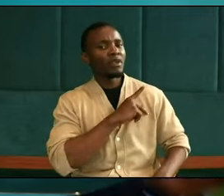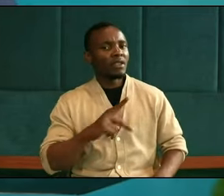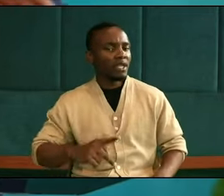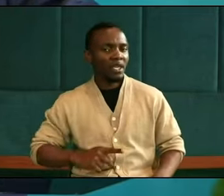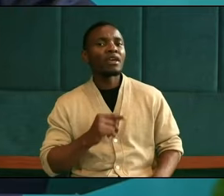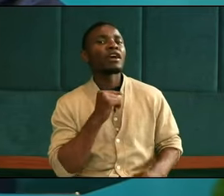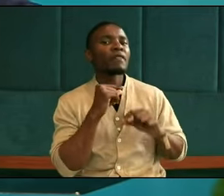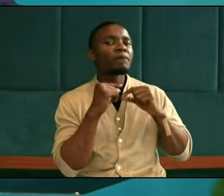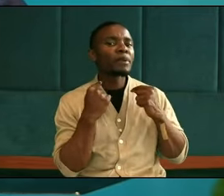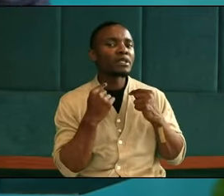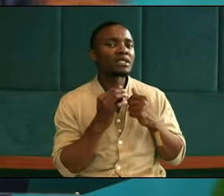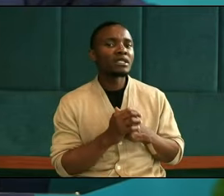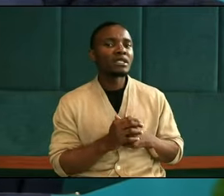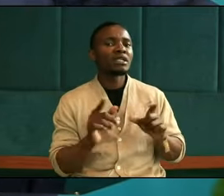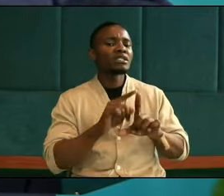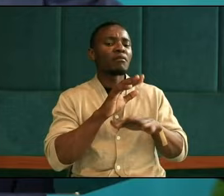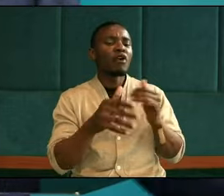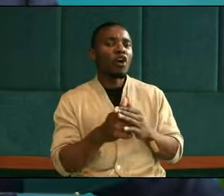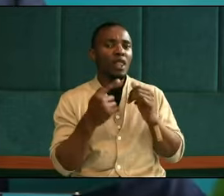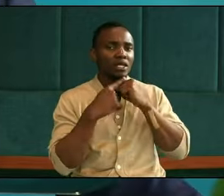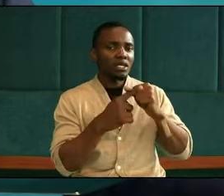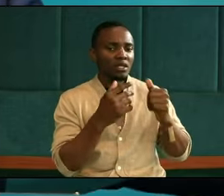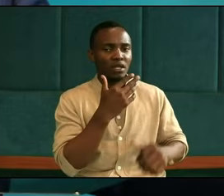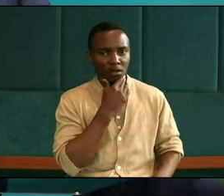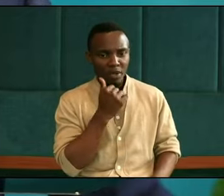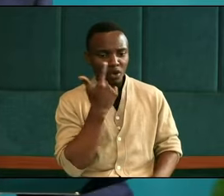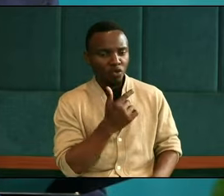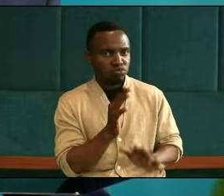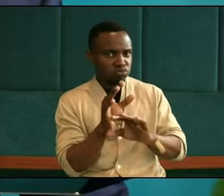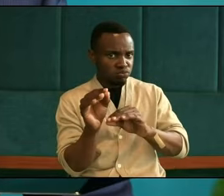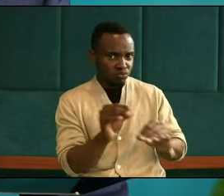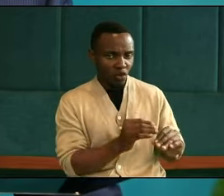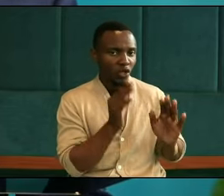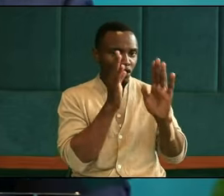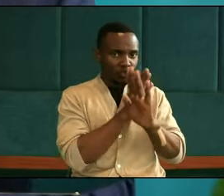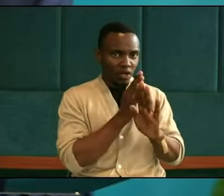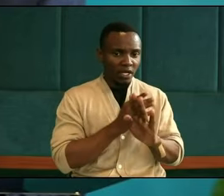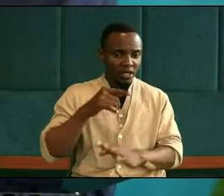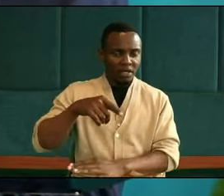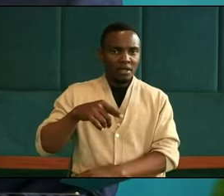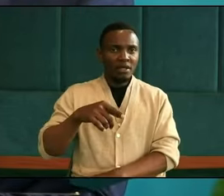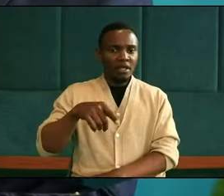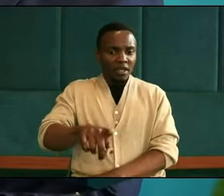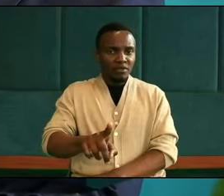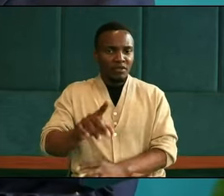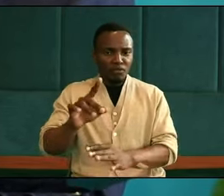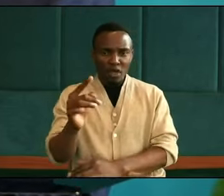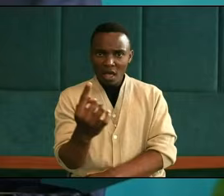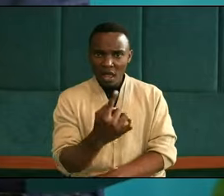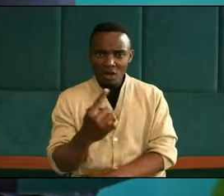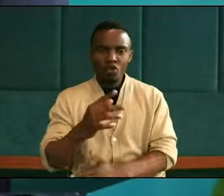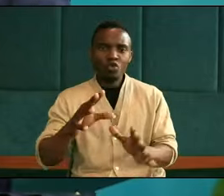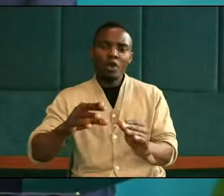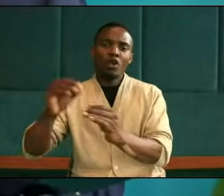responsible. He's going to forget about all the 600 men who have gone down to Gibeah. He's going to face